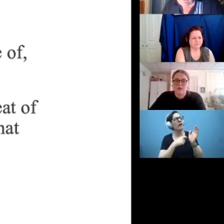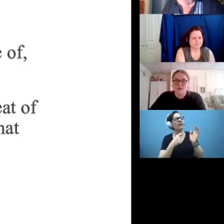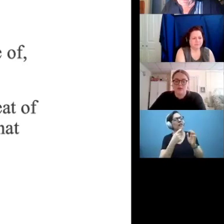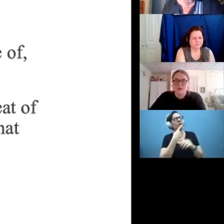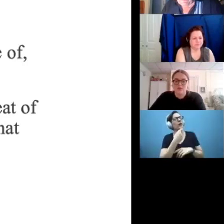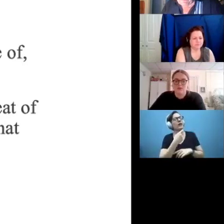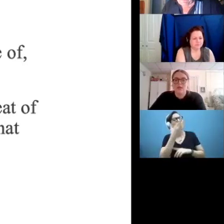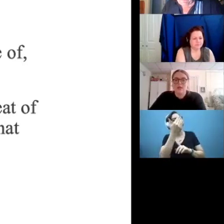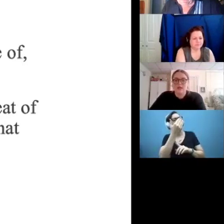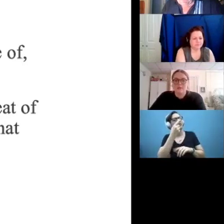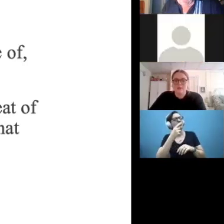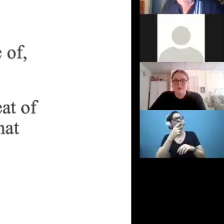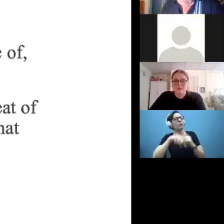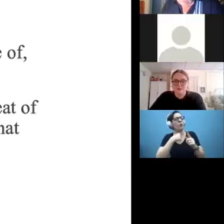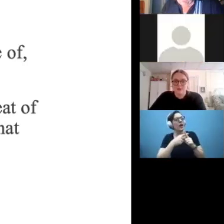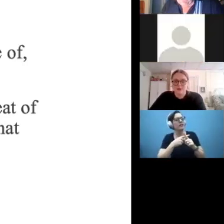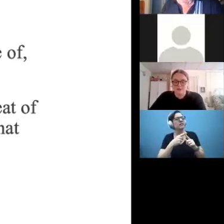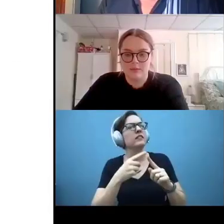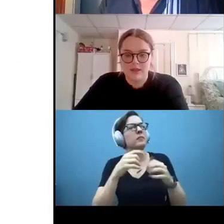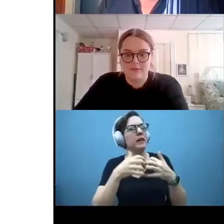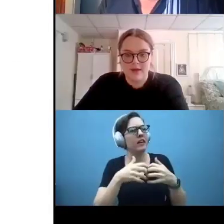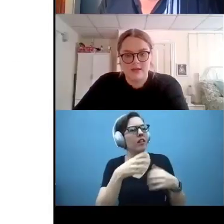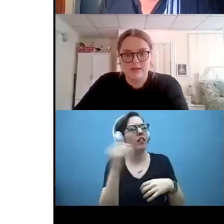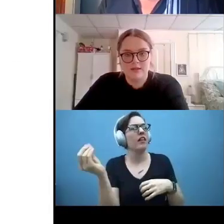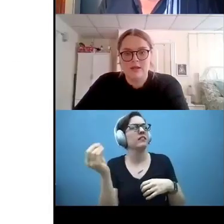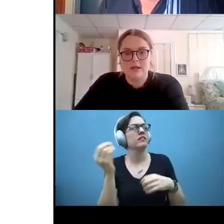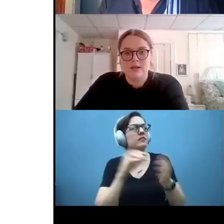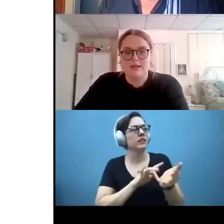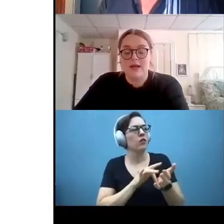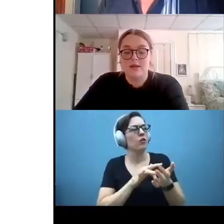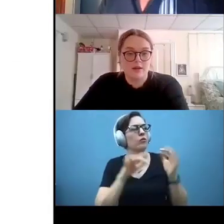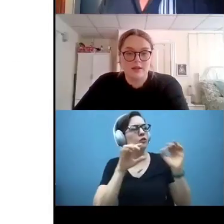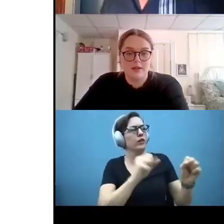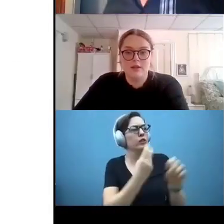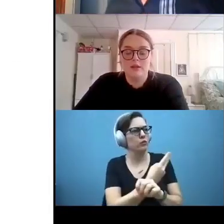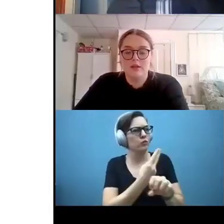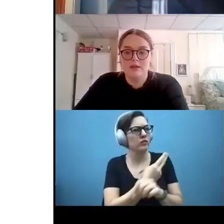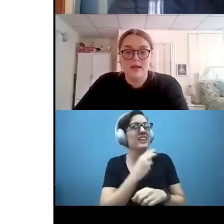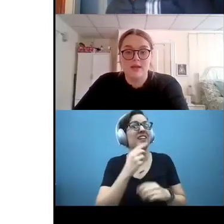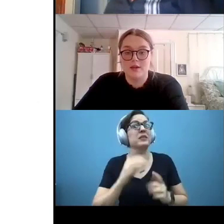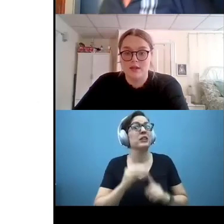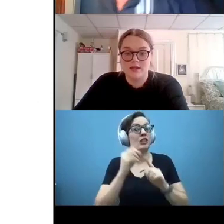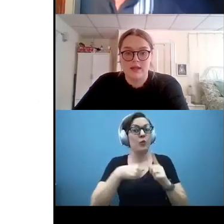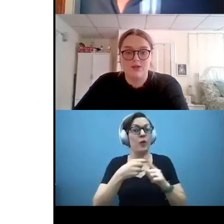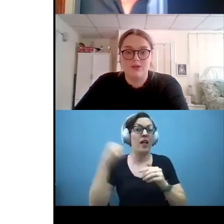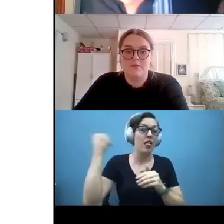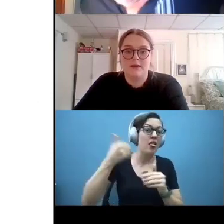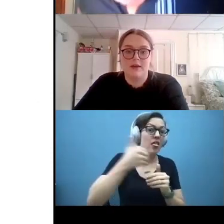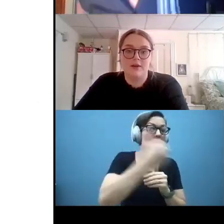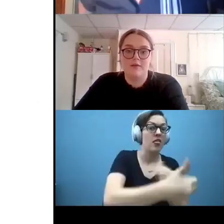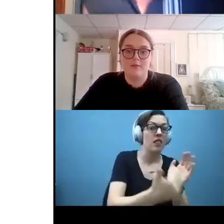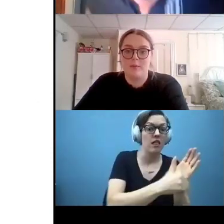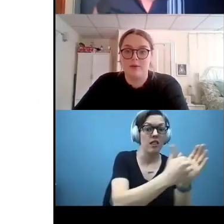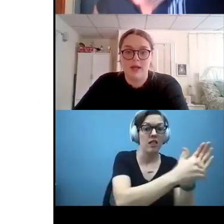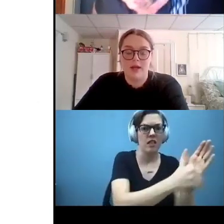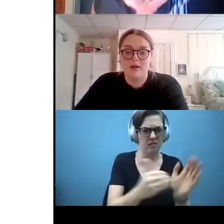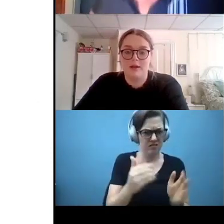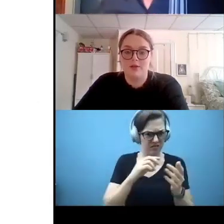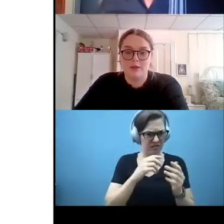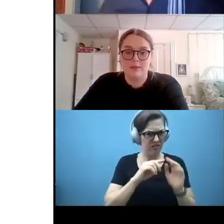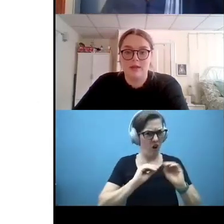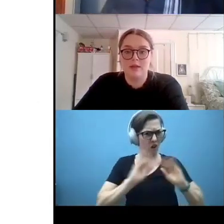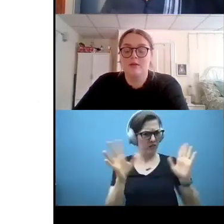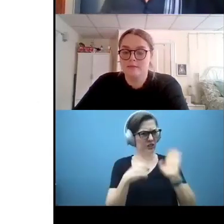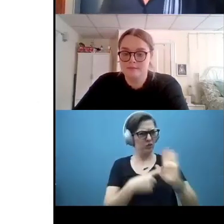medication restraints are used, especially in repeat events? Absolutely. Is that not an indication of failure of proper care